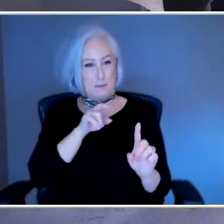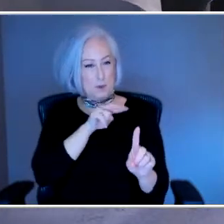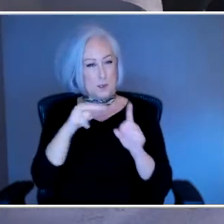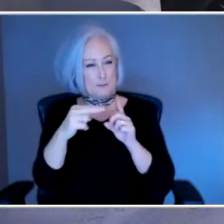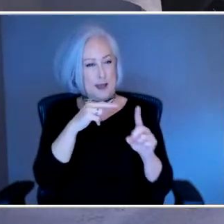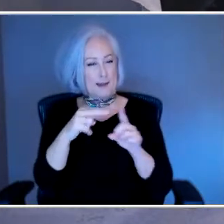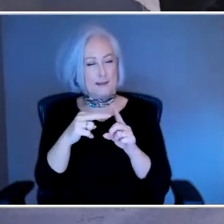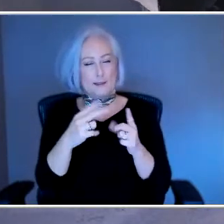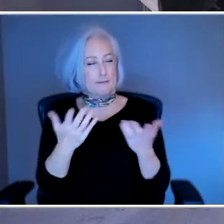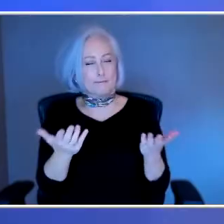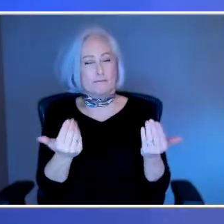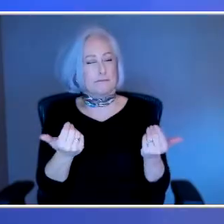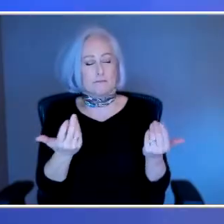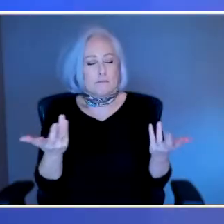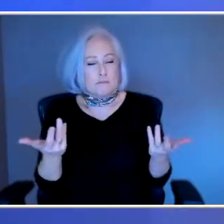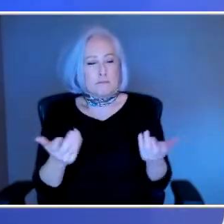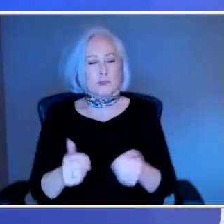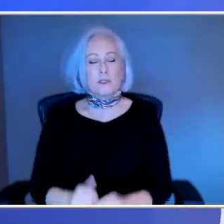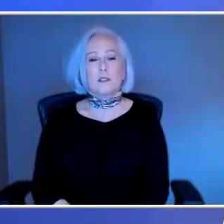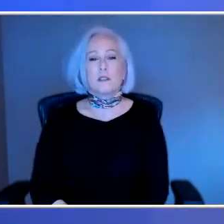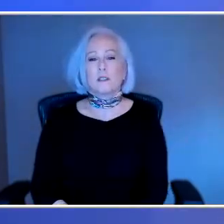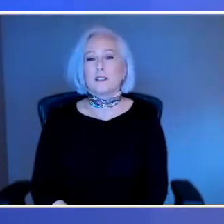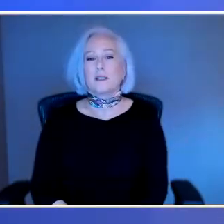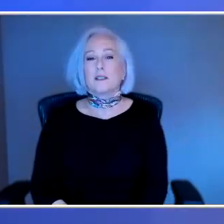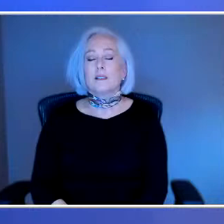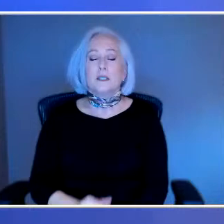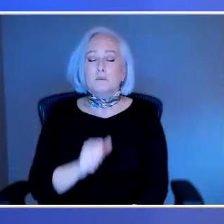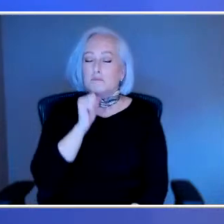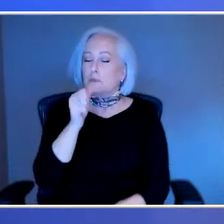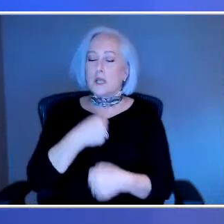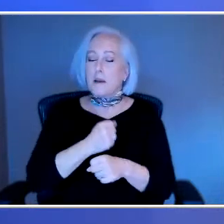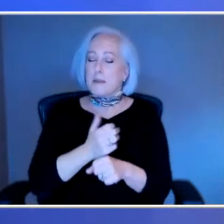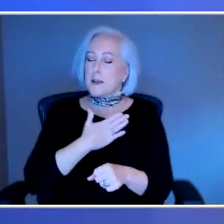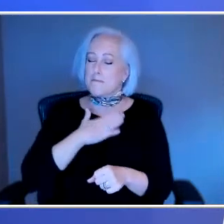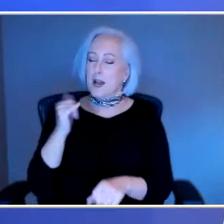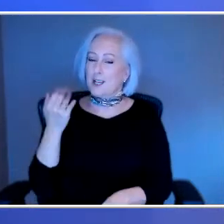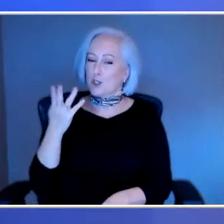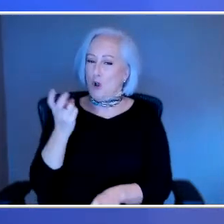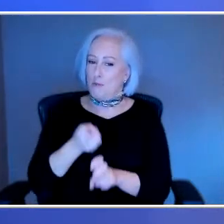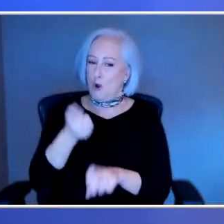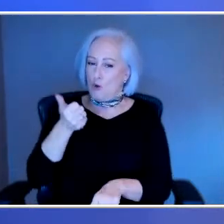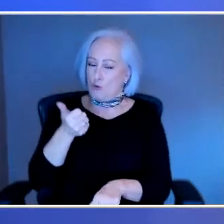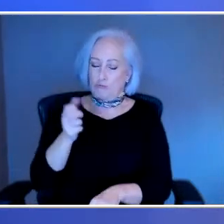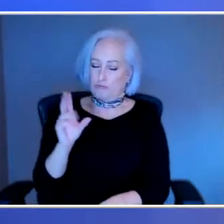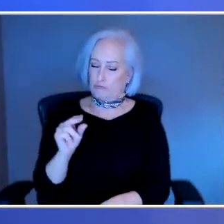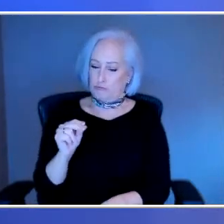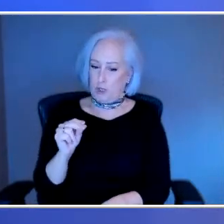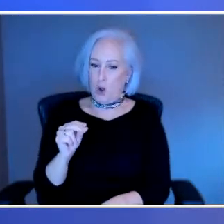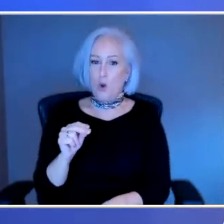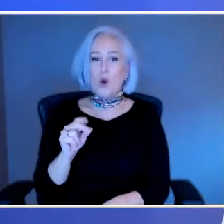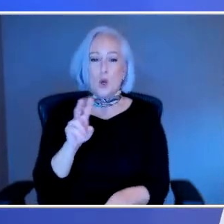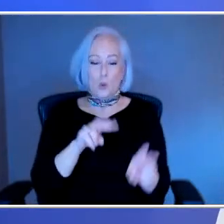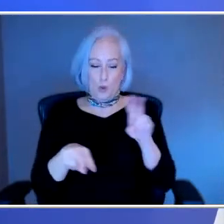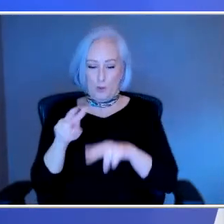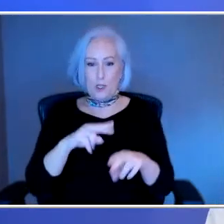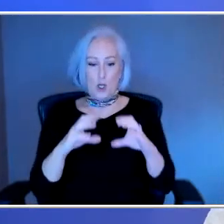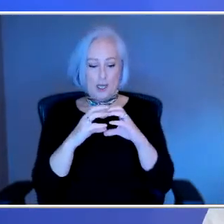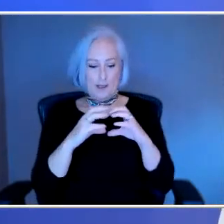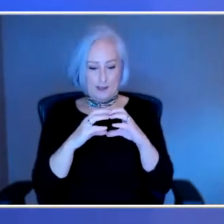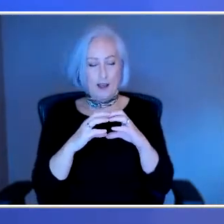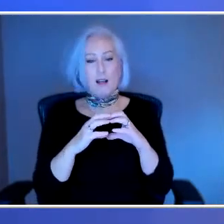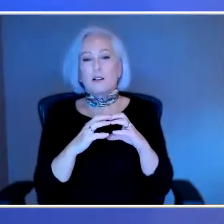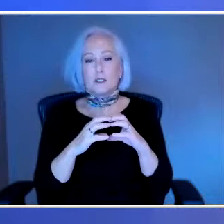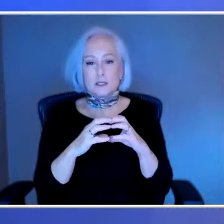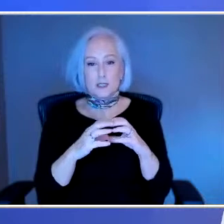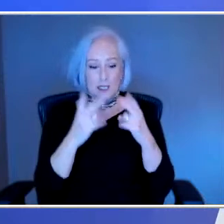cancer chime in on that. So it doesn't make my job much harder at all. Looking at in the breast, if you see two different cancers on it, they'll have different